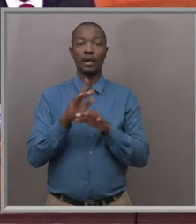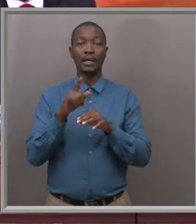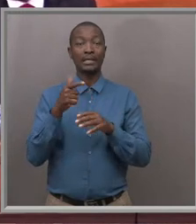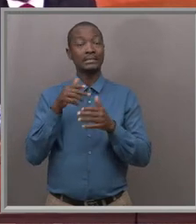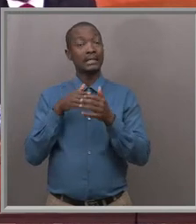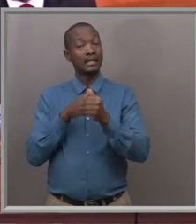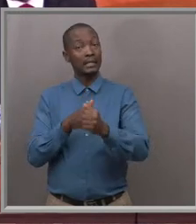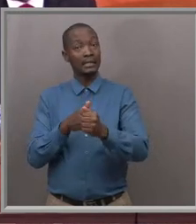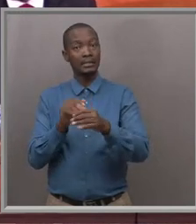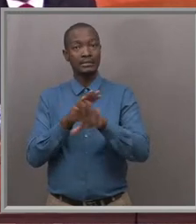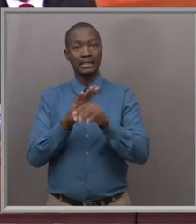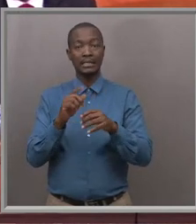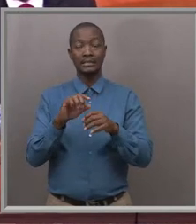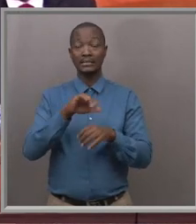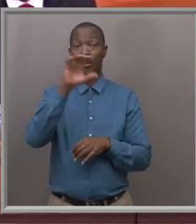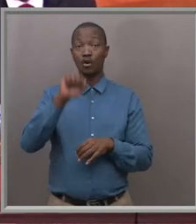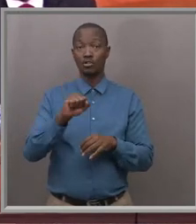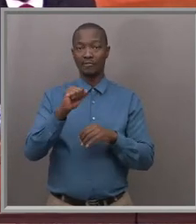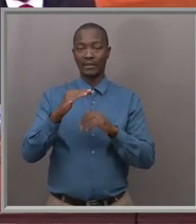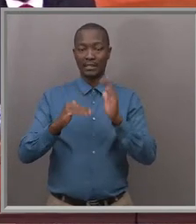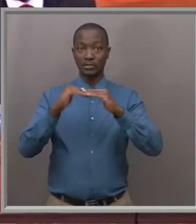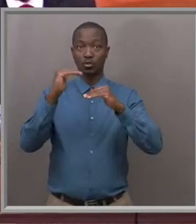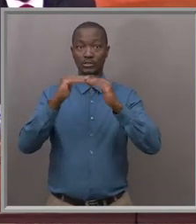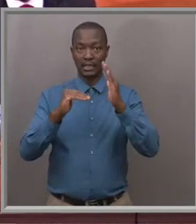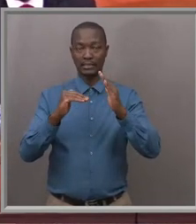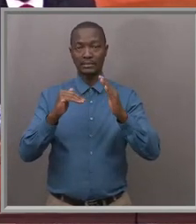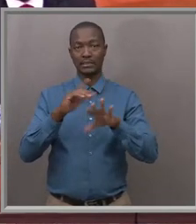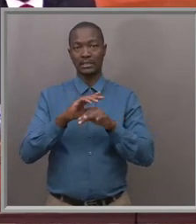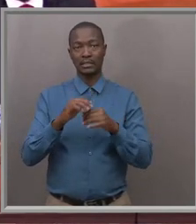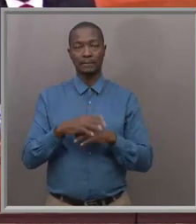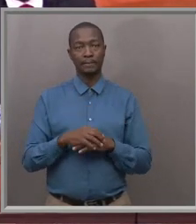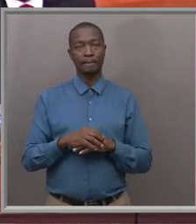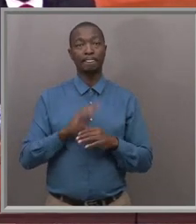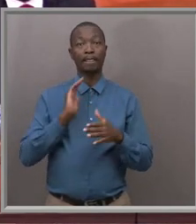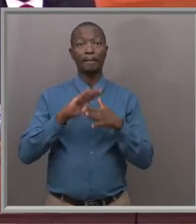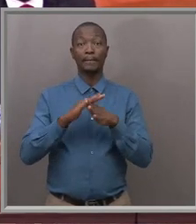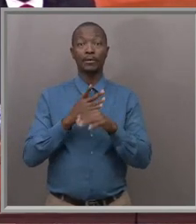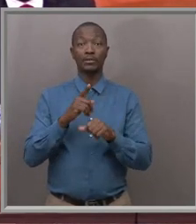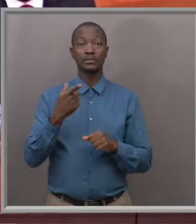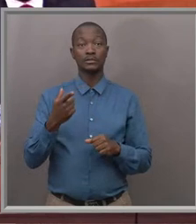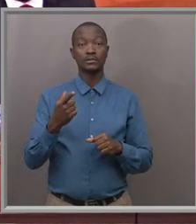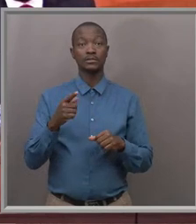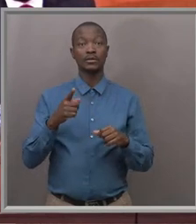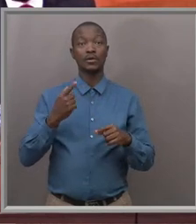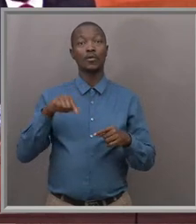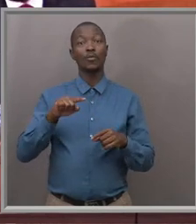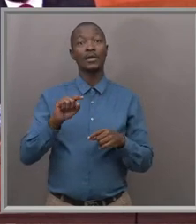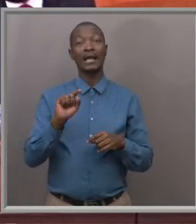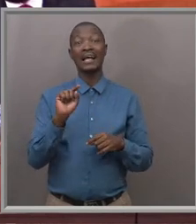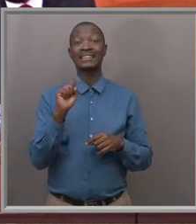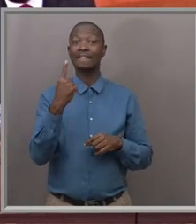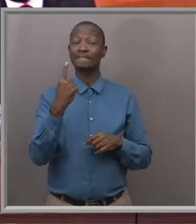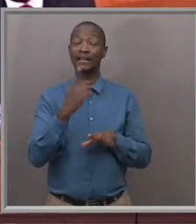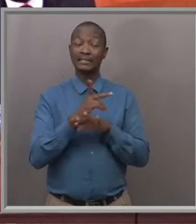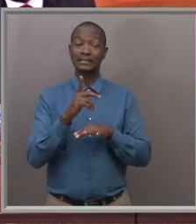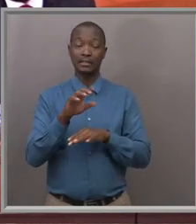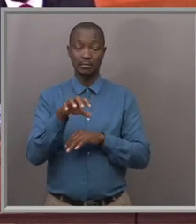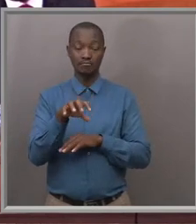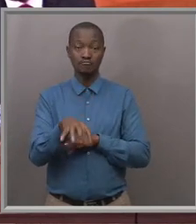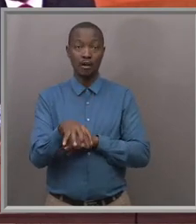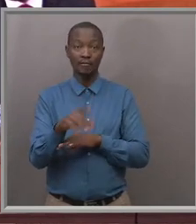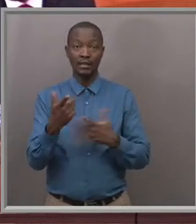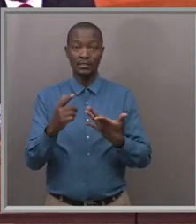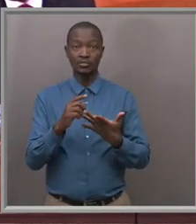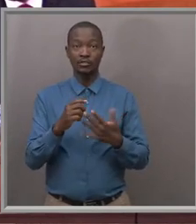Africa's reconstruction and recovery. For we are the number one province, the economic hub of our